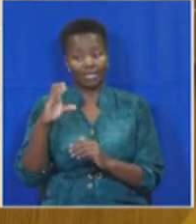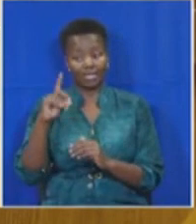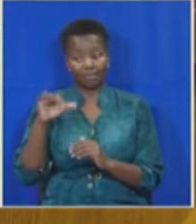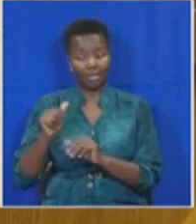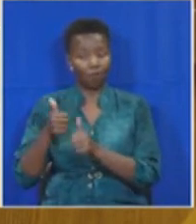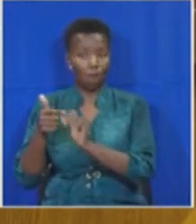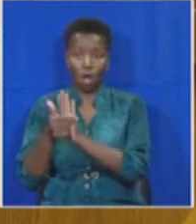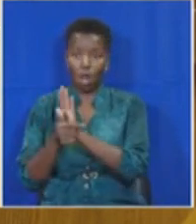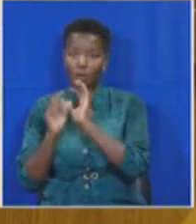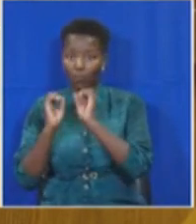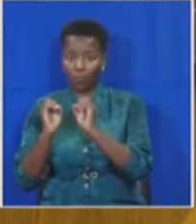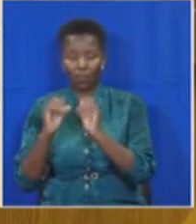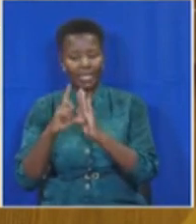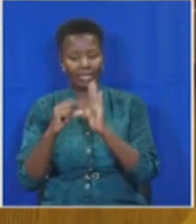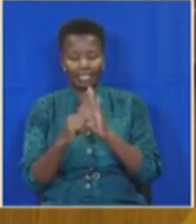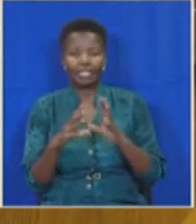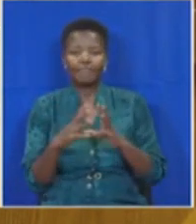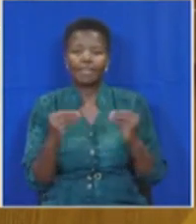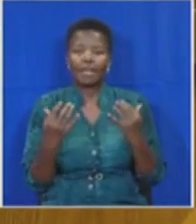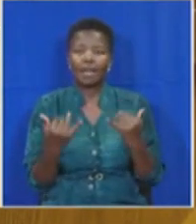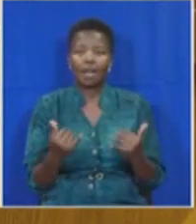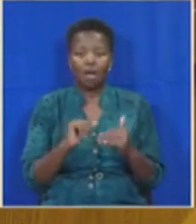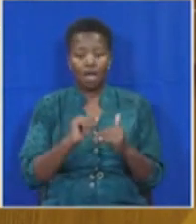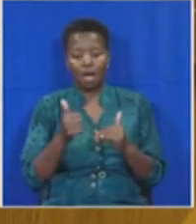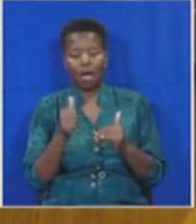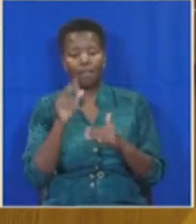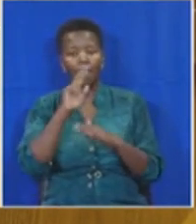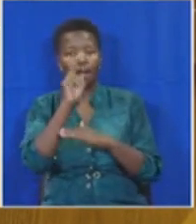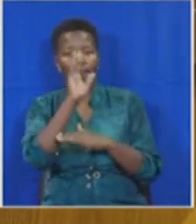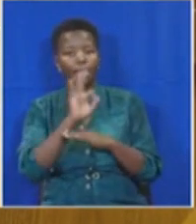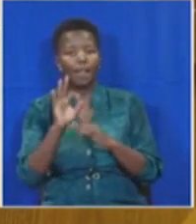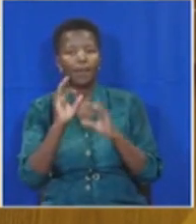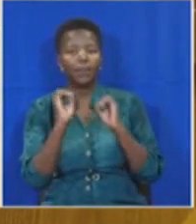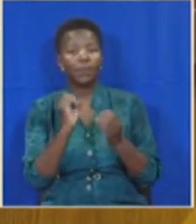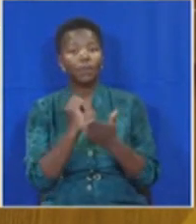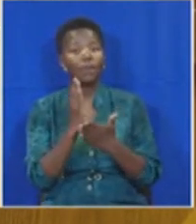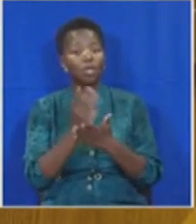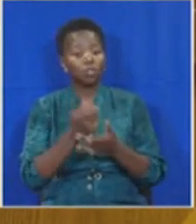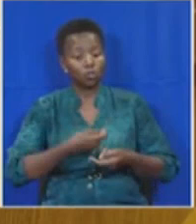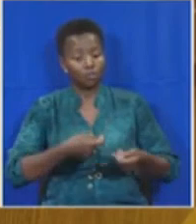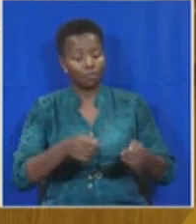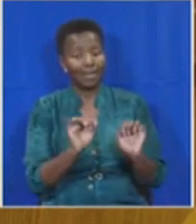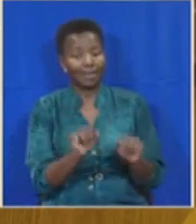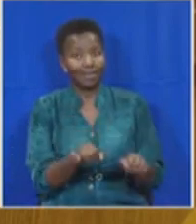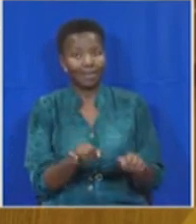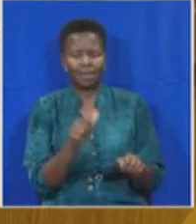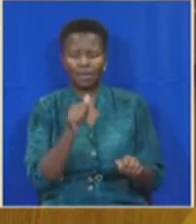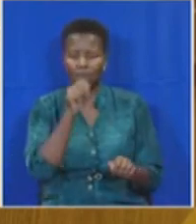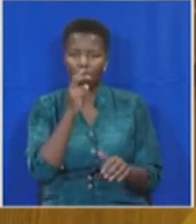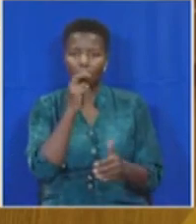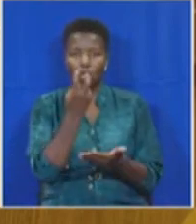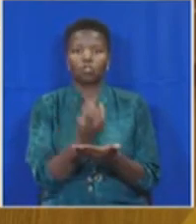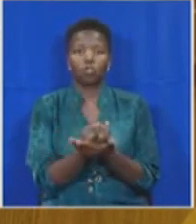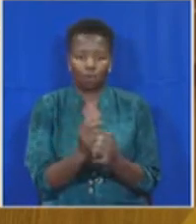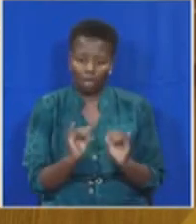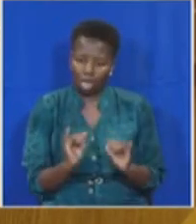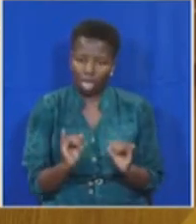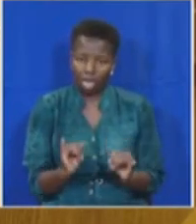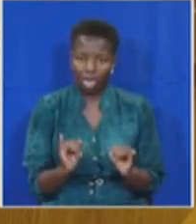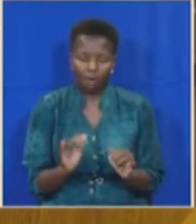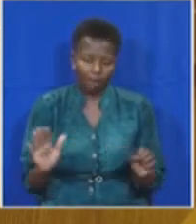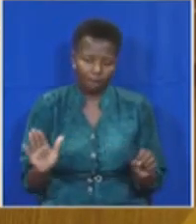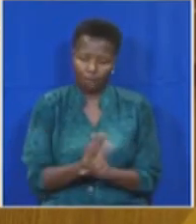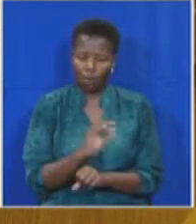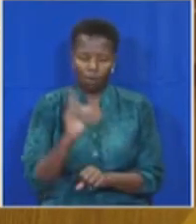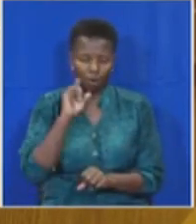expires, and no alternate plan to ensure grants will be paid. This is an unbelievable example of recklessness